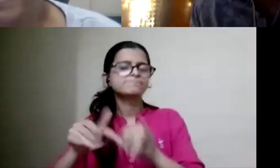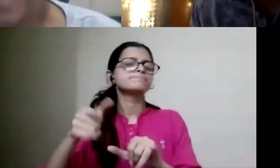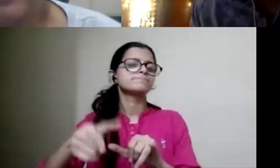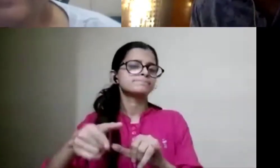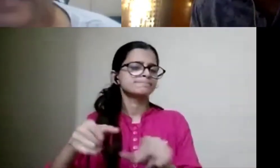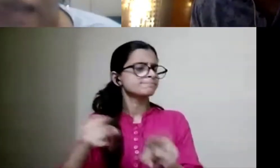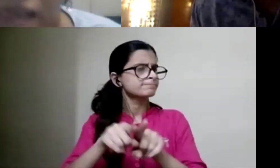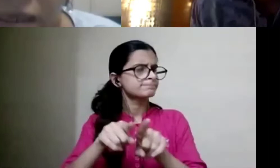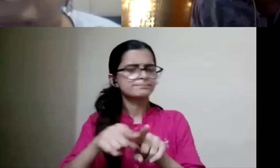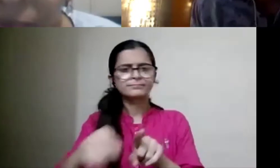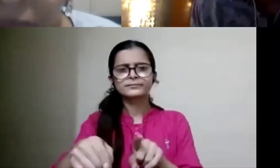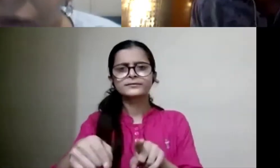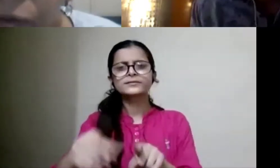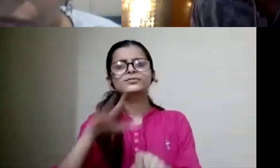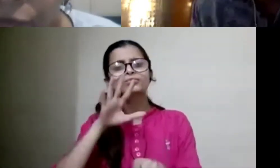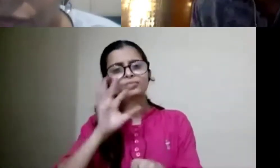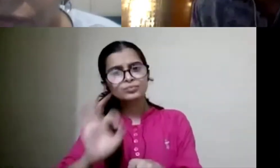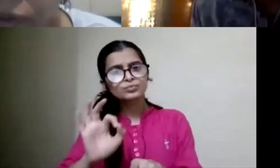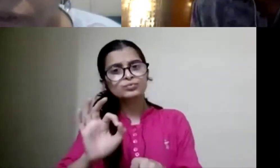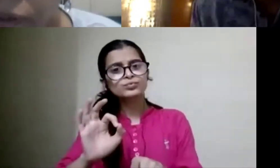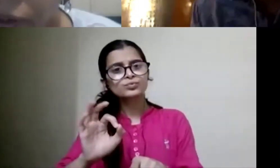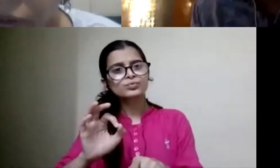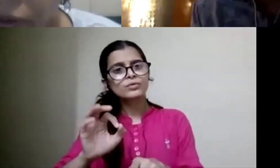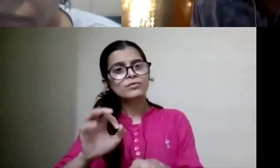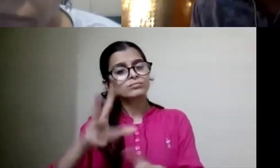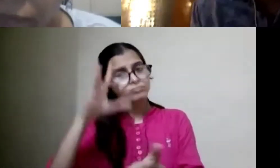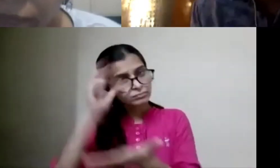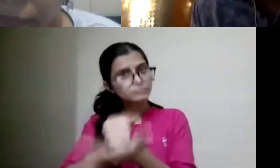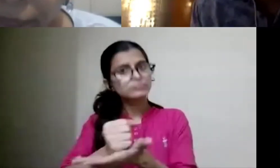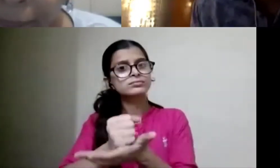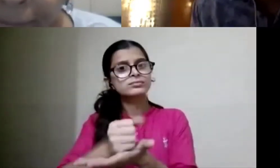it's not guaranteeing a substantive